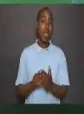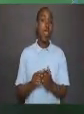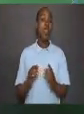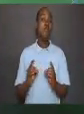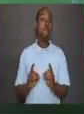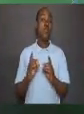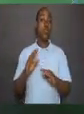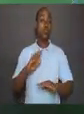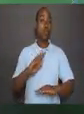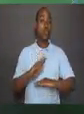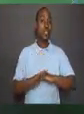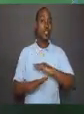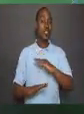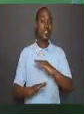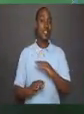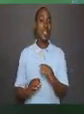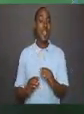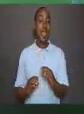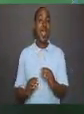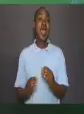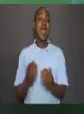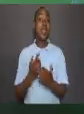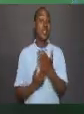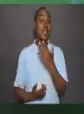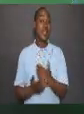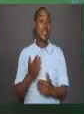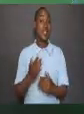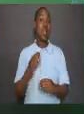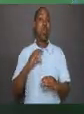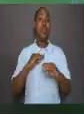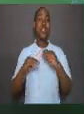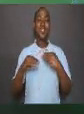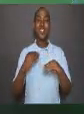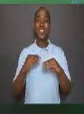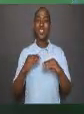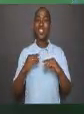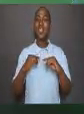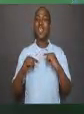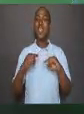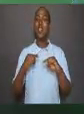and discuss the concentration gradient of diffusion.